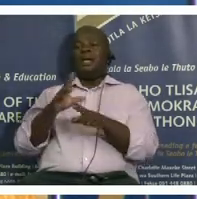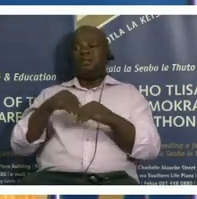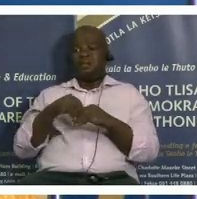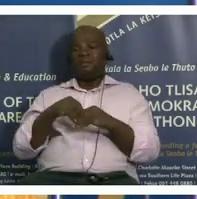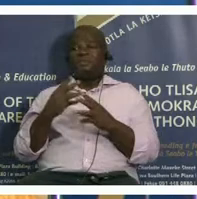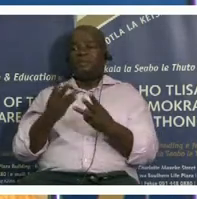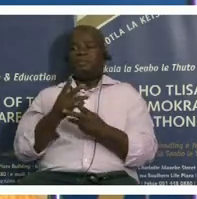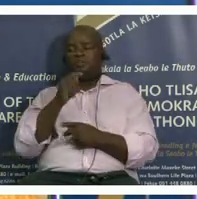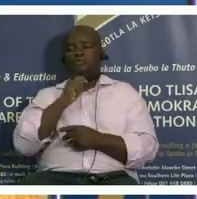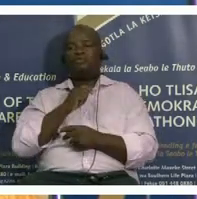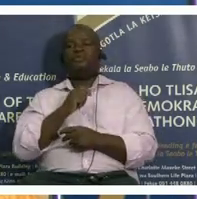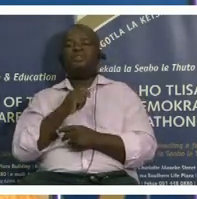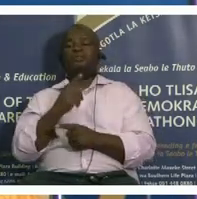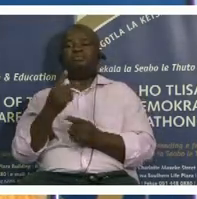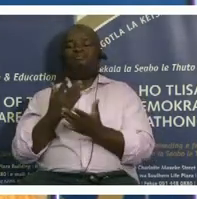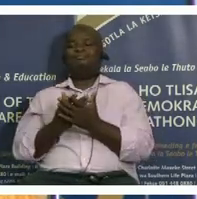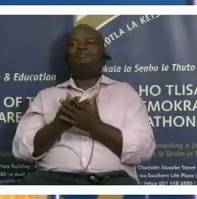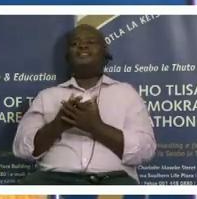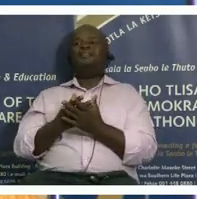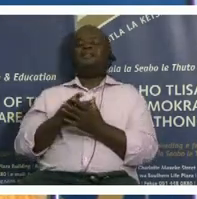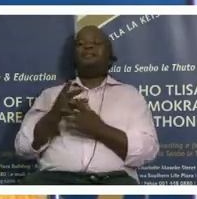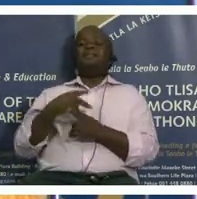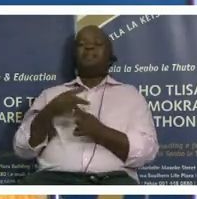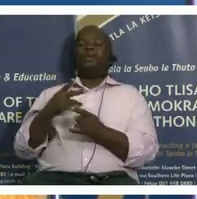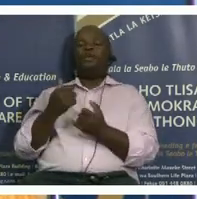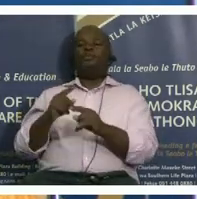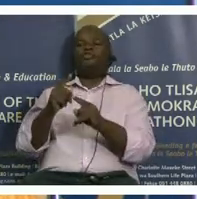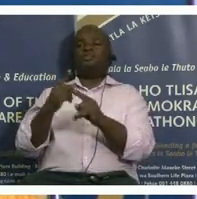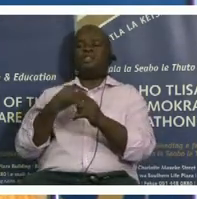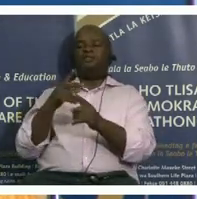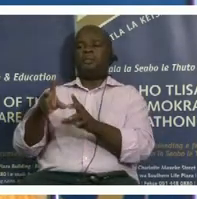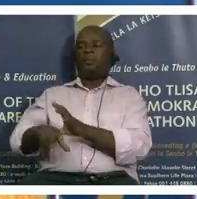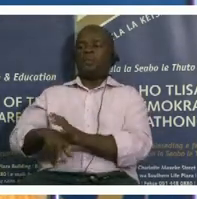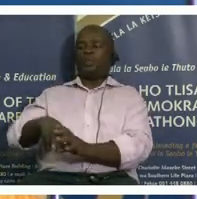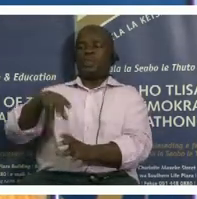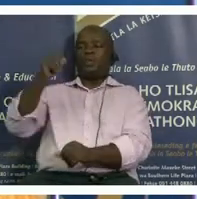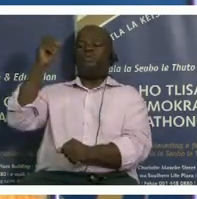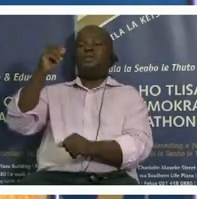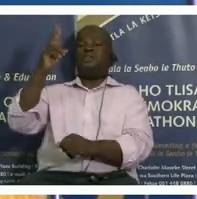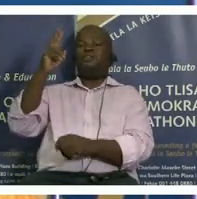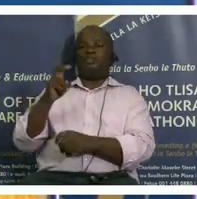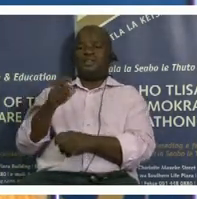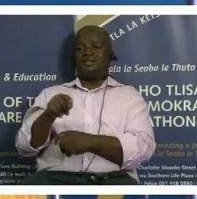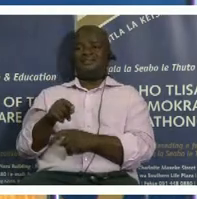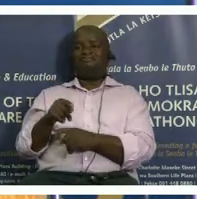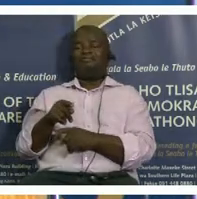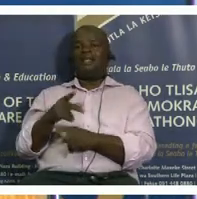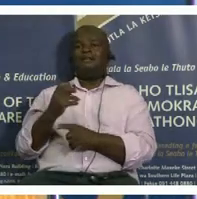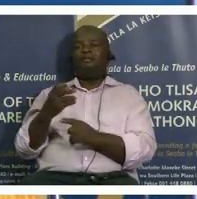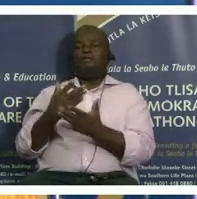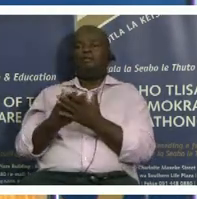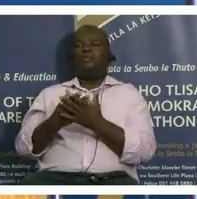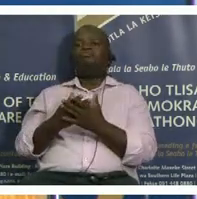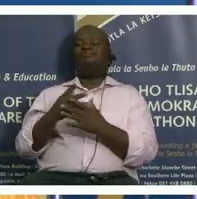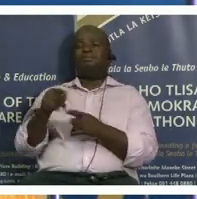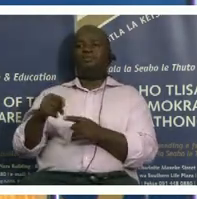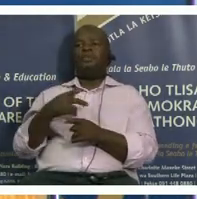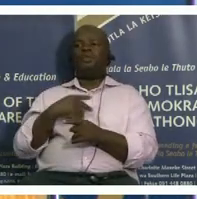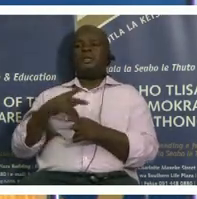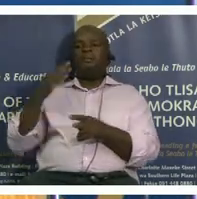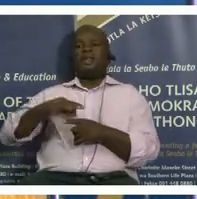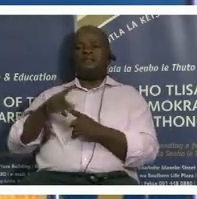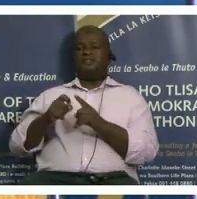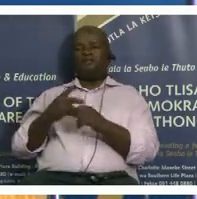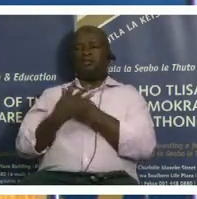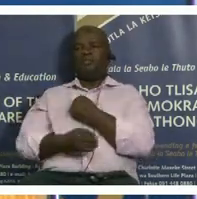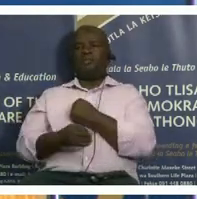using the honeysuckers the opportunity to continue feeding on the poor when we should